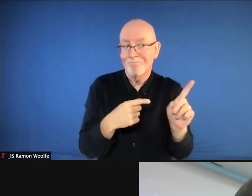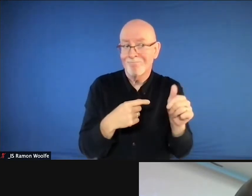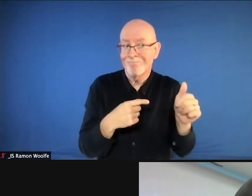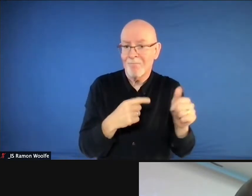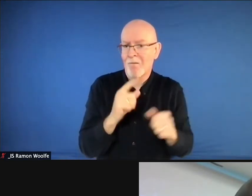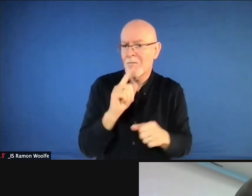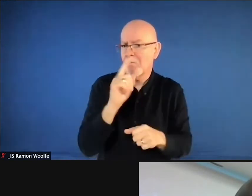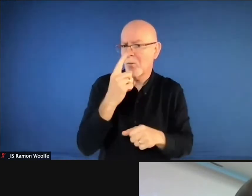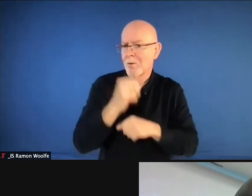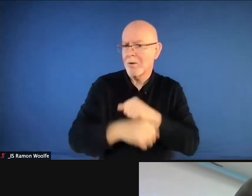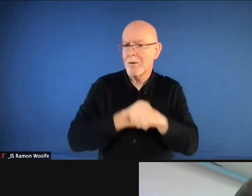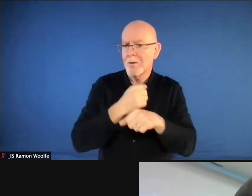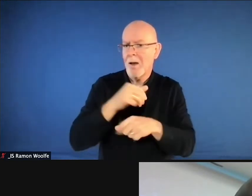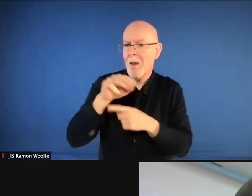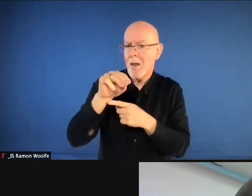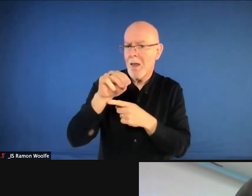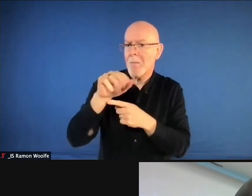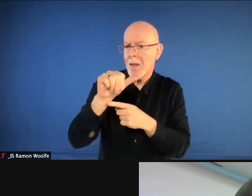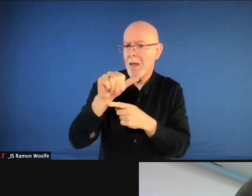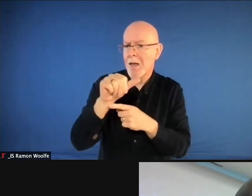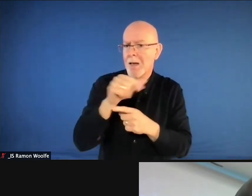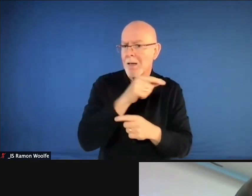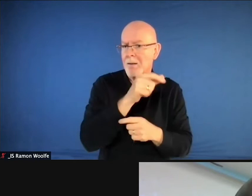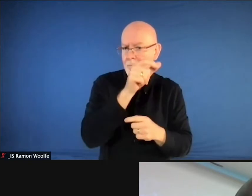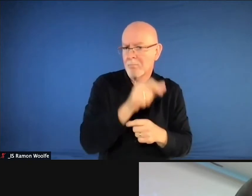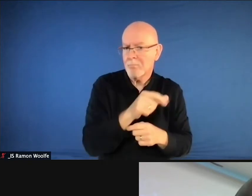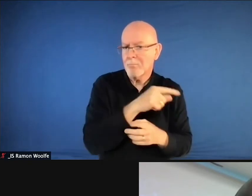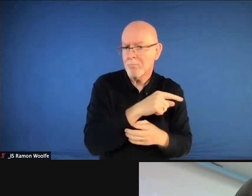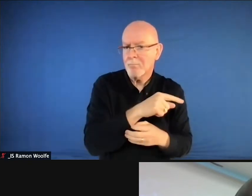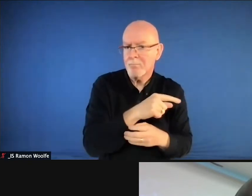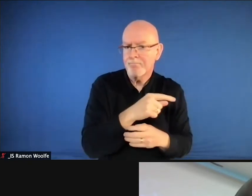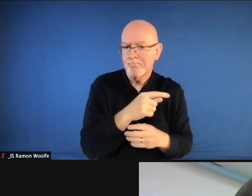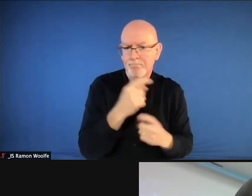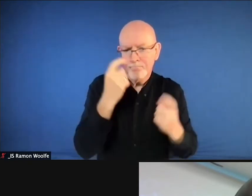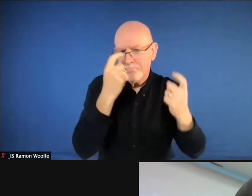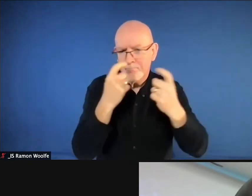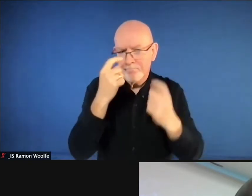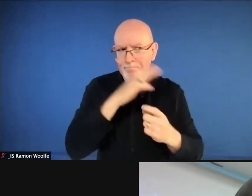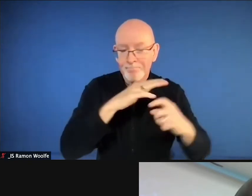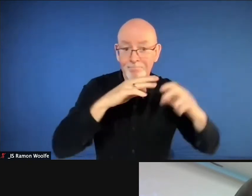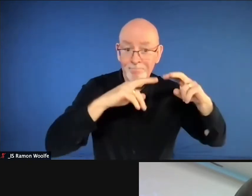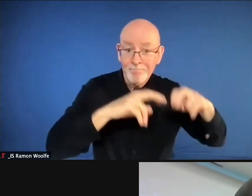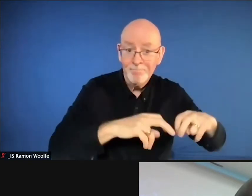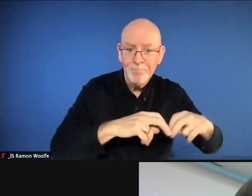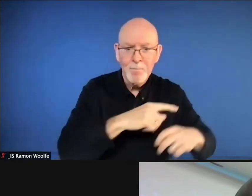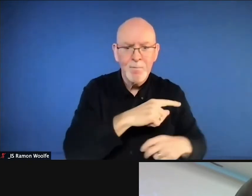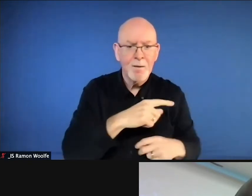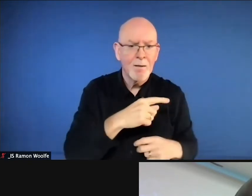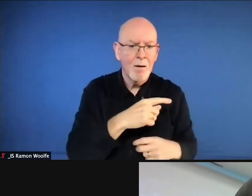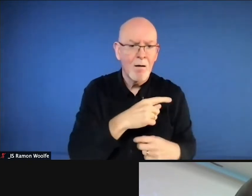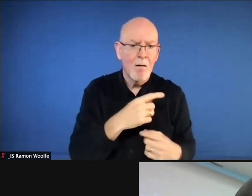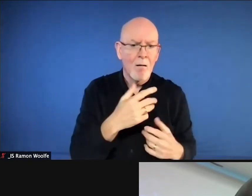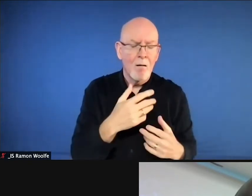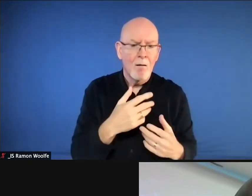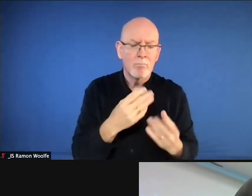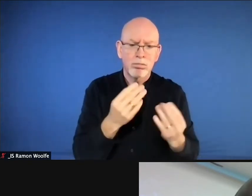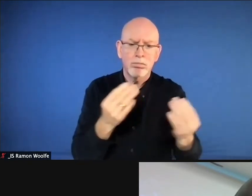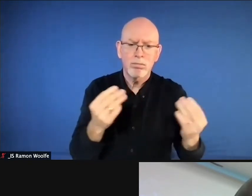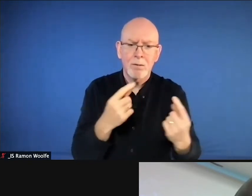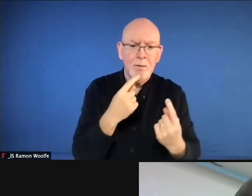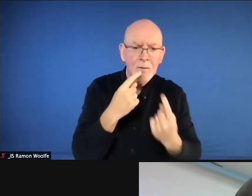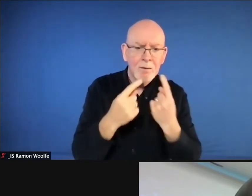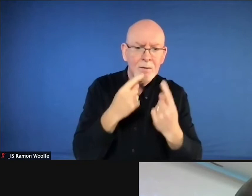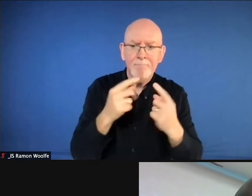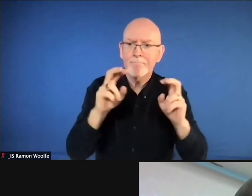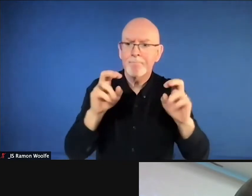beyond that and recognize that researchers have an obligation to design research projects that actually bring about reciprocal